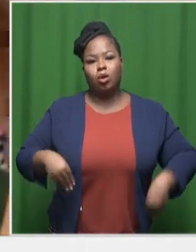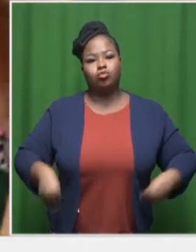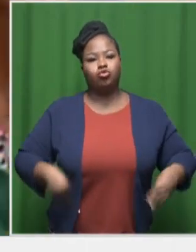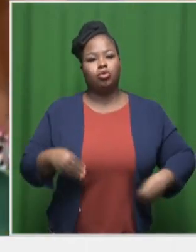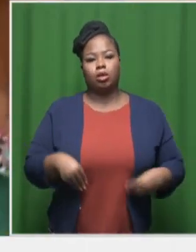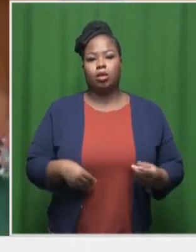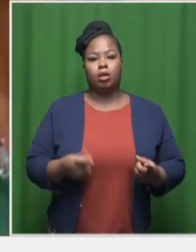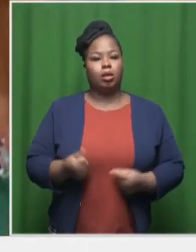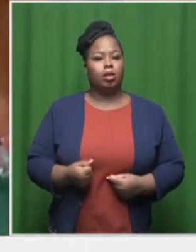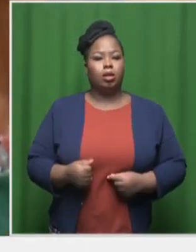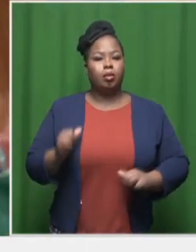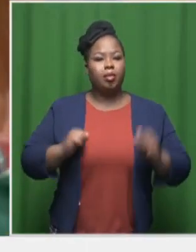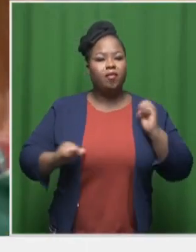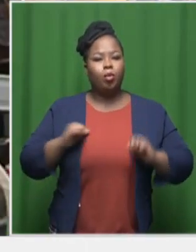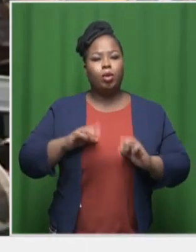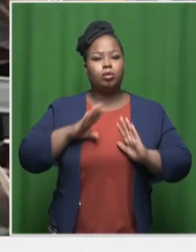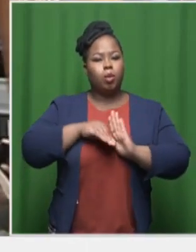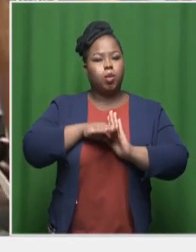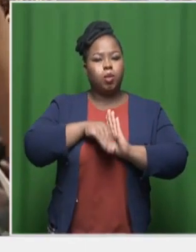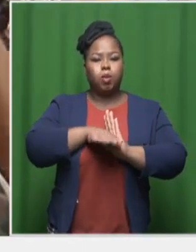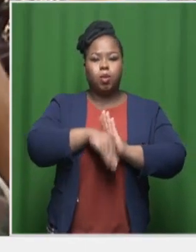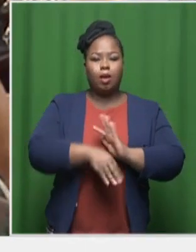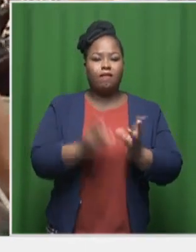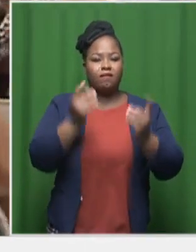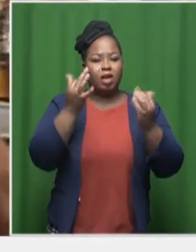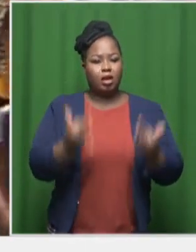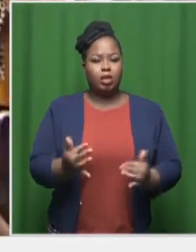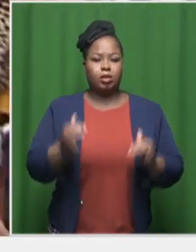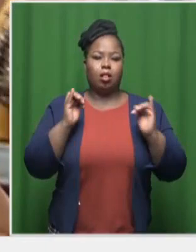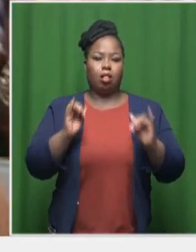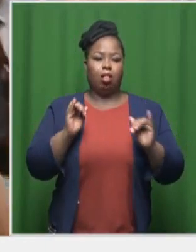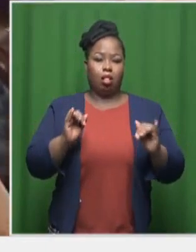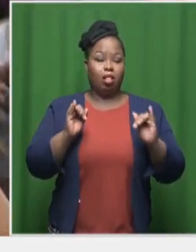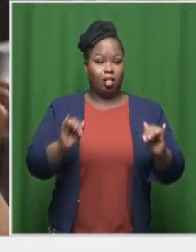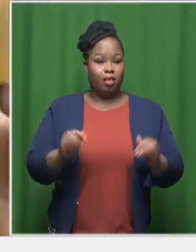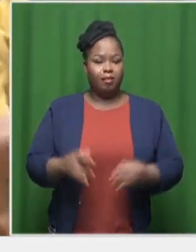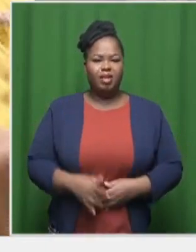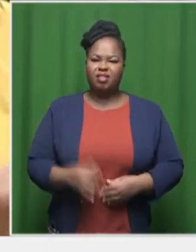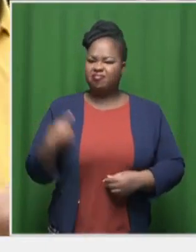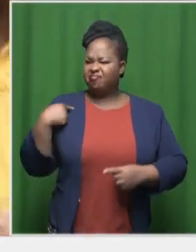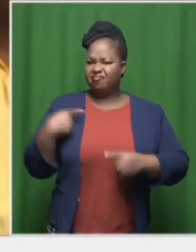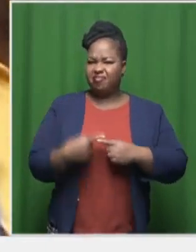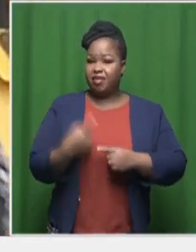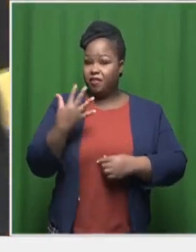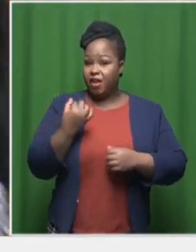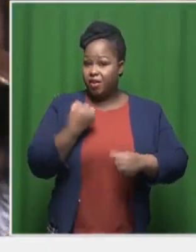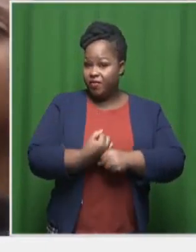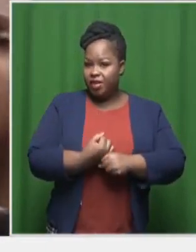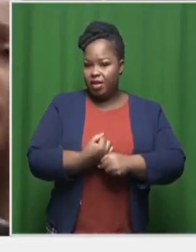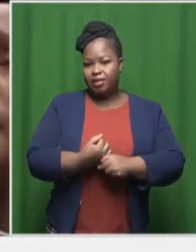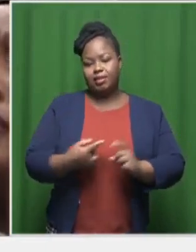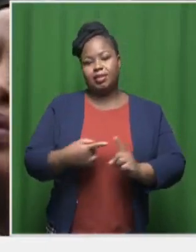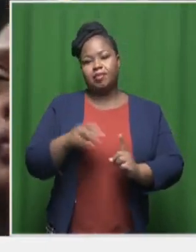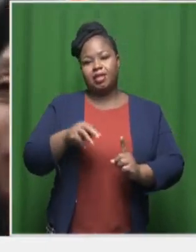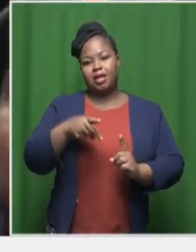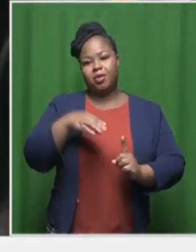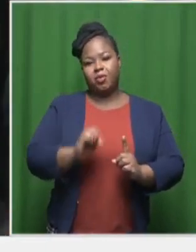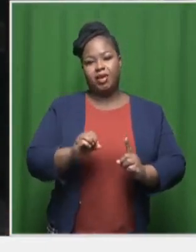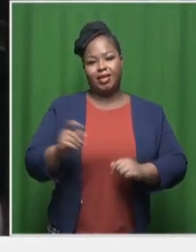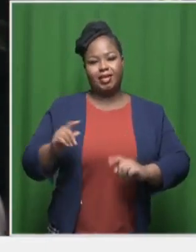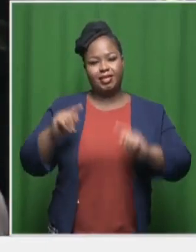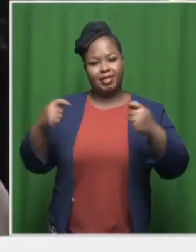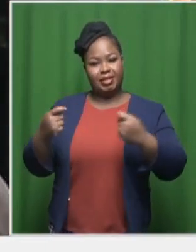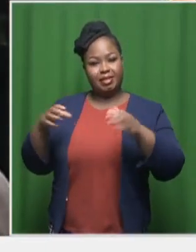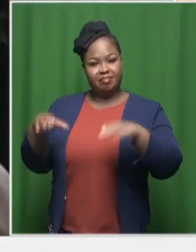gross mismanagement, and of course a crippling financial situation. And over the past 5 years, Mxakwe and his management